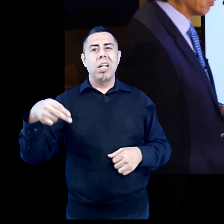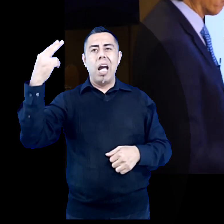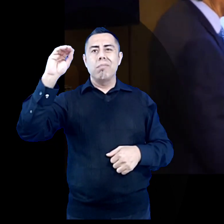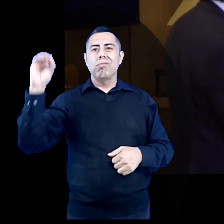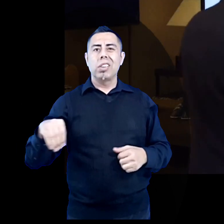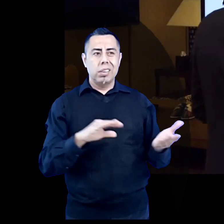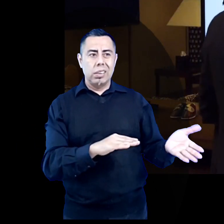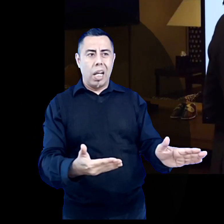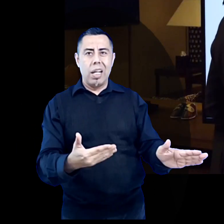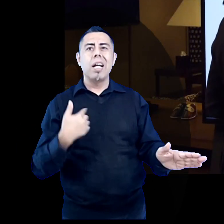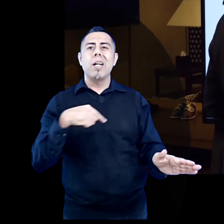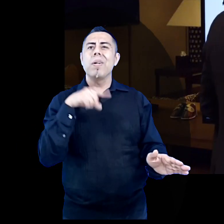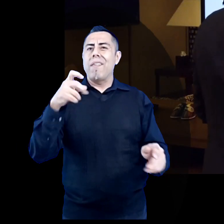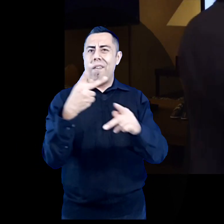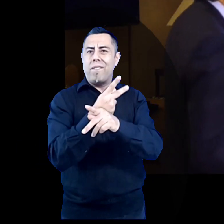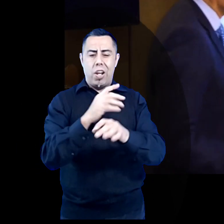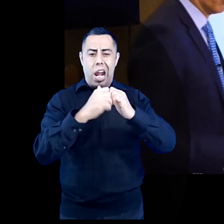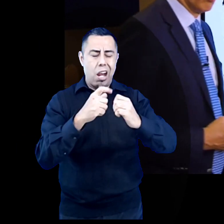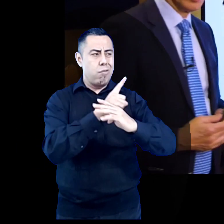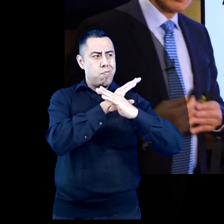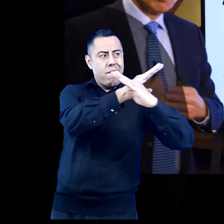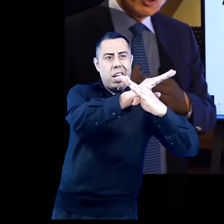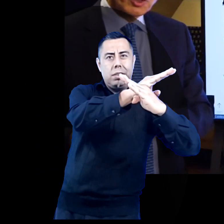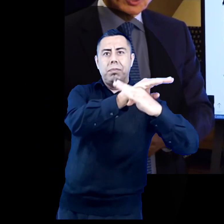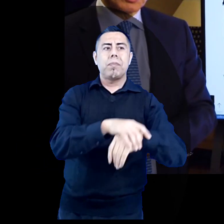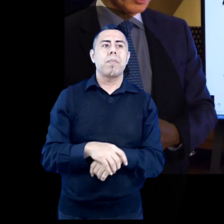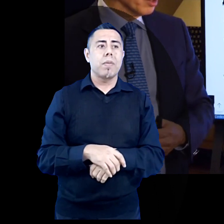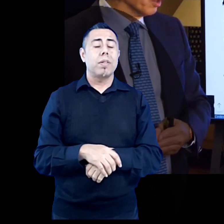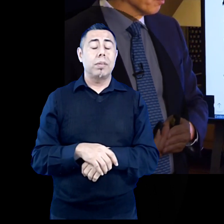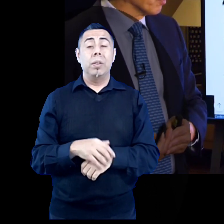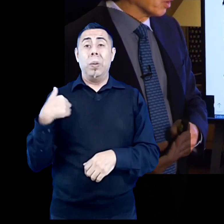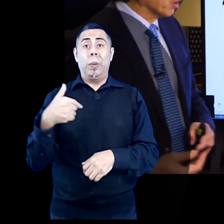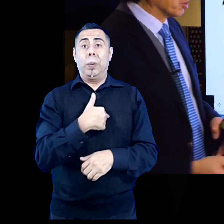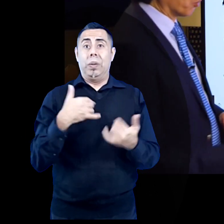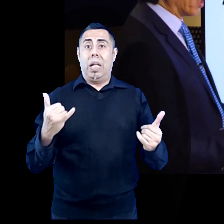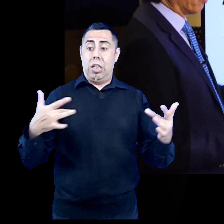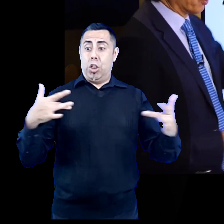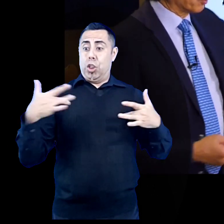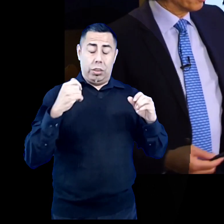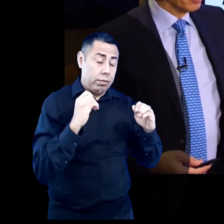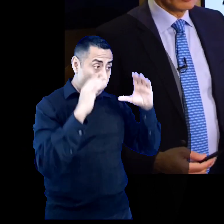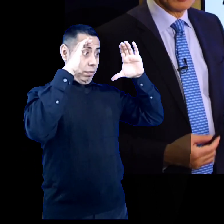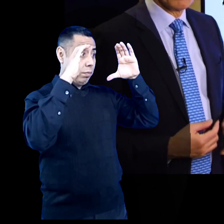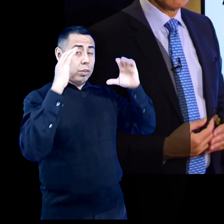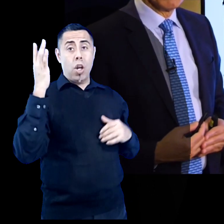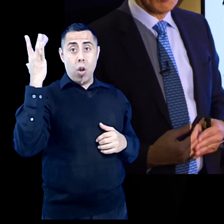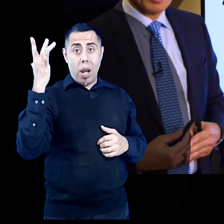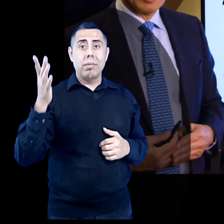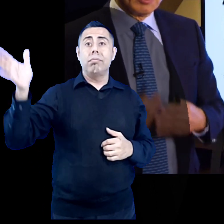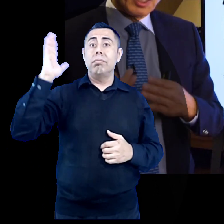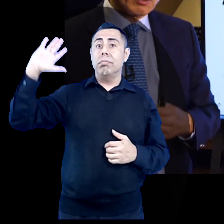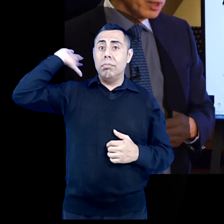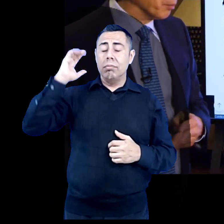that we need to find a way to even prevent this. What is most disconcerting is that while this started, stage 3,